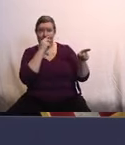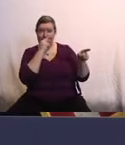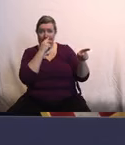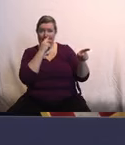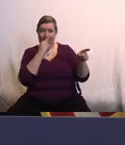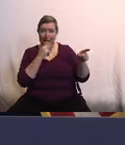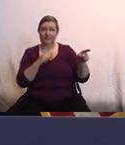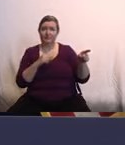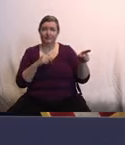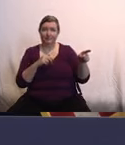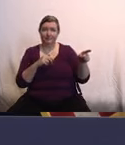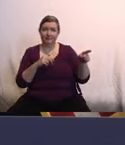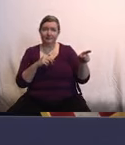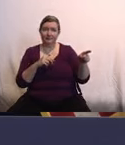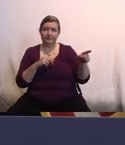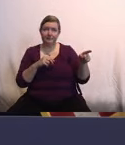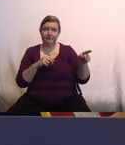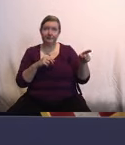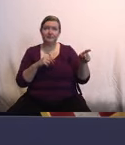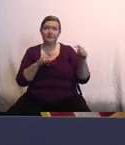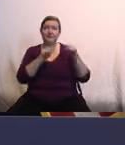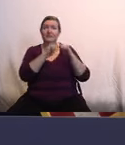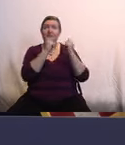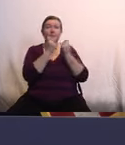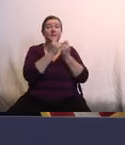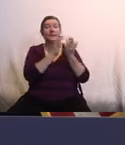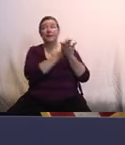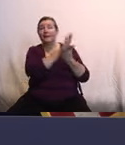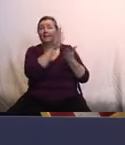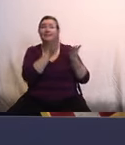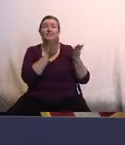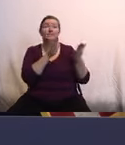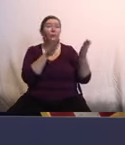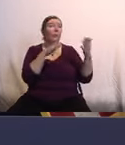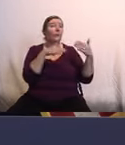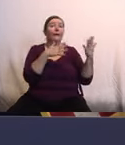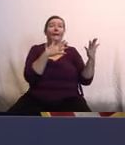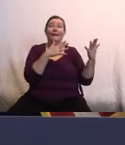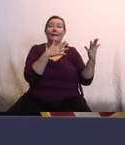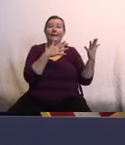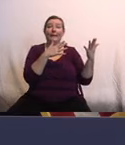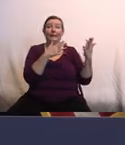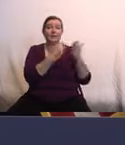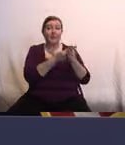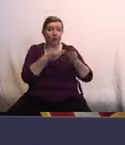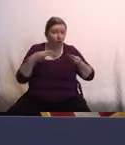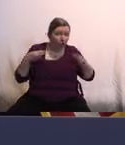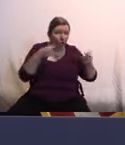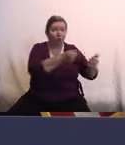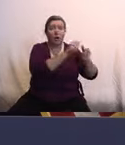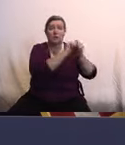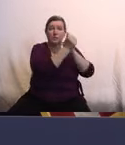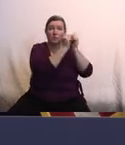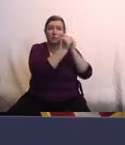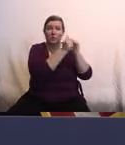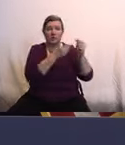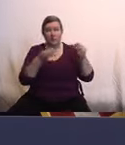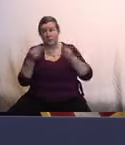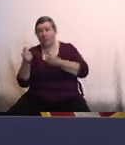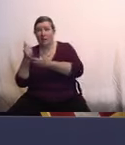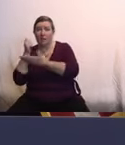profile, or you can have great research and be a great research institution.